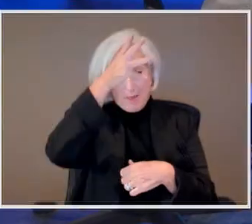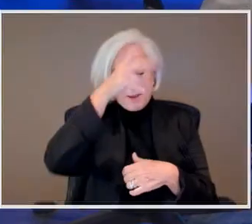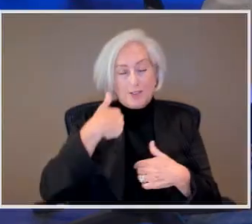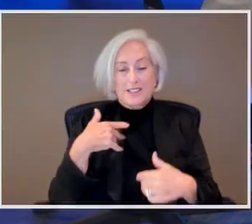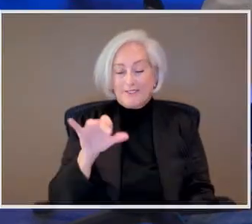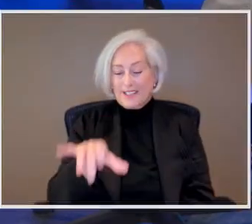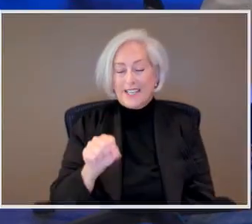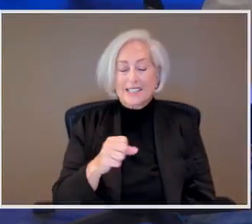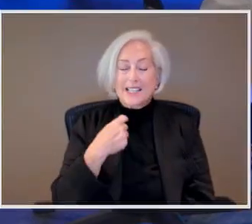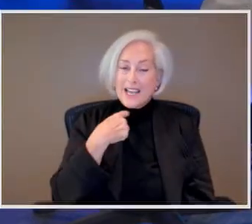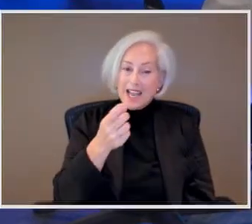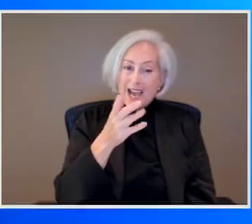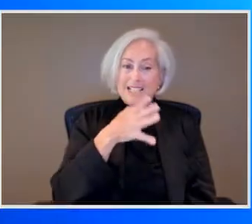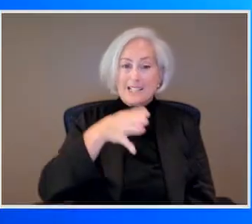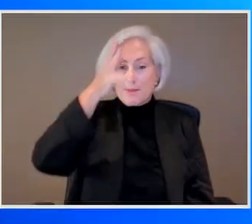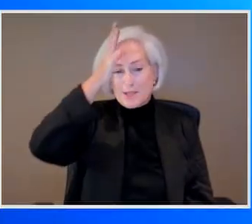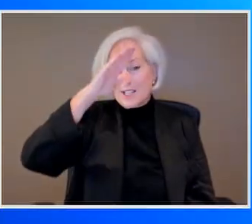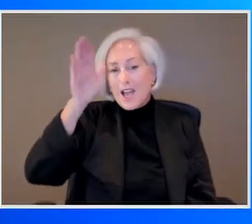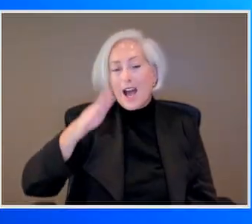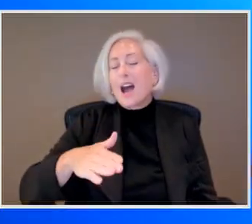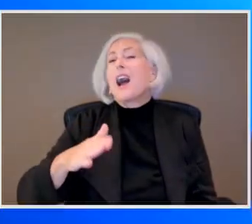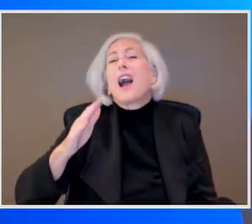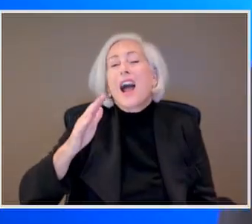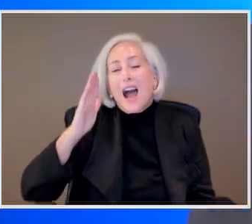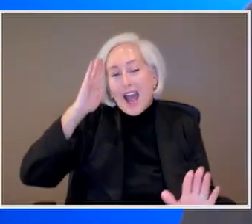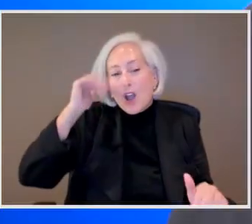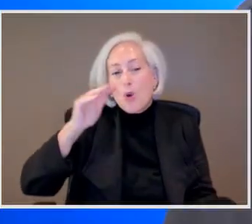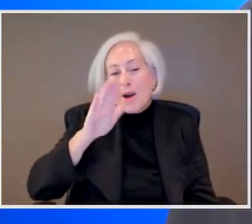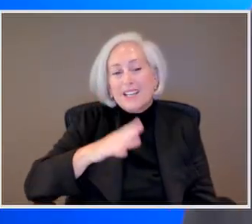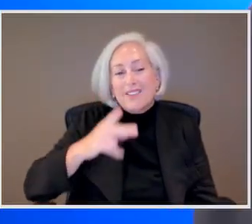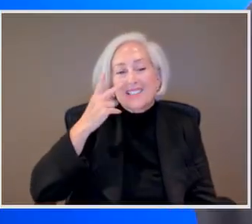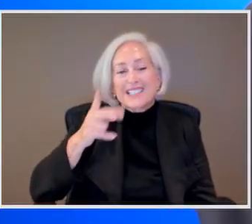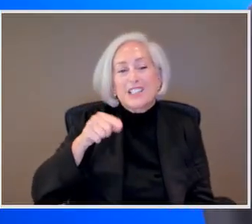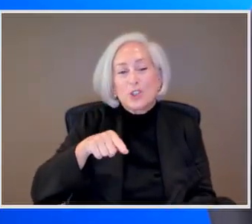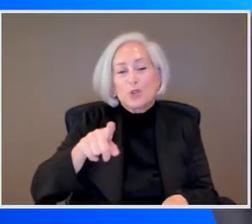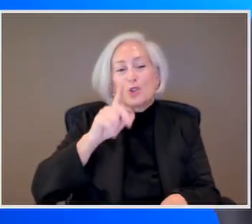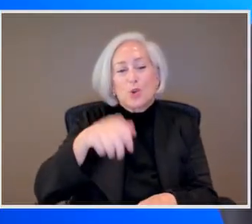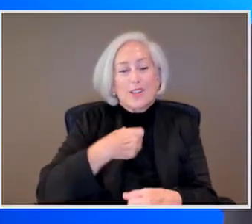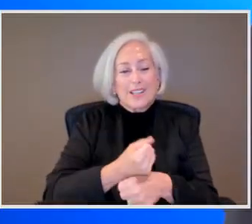tell parents, I said, I hope I never see you during the year. That means their kid has never